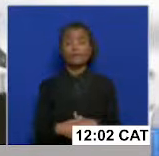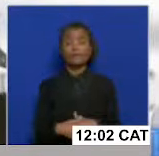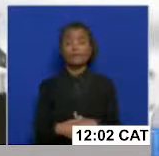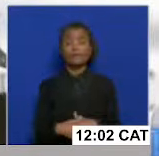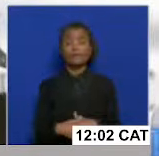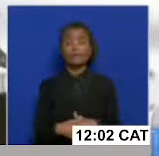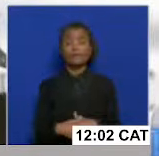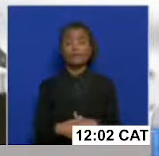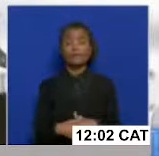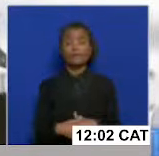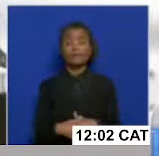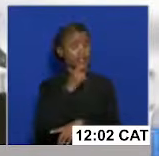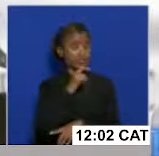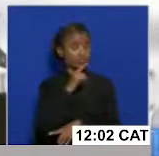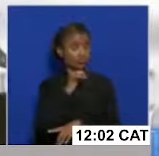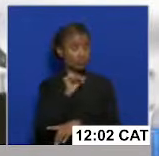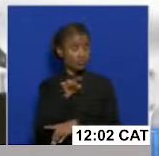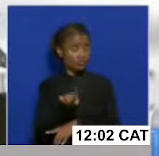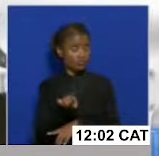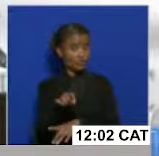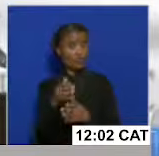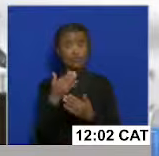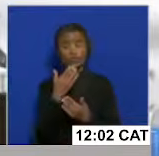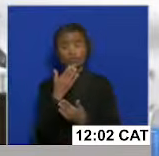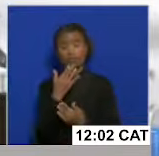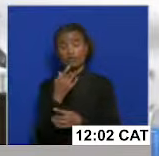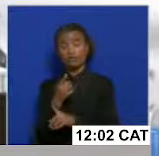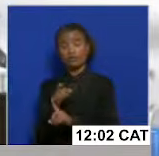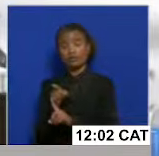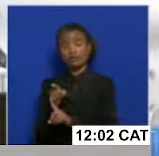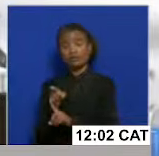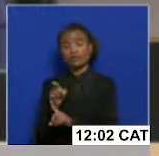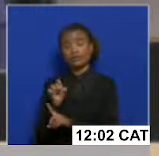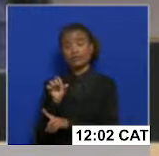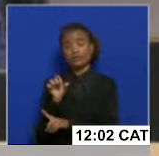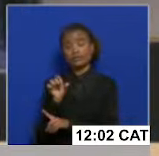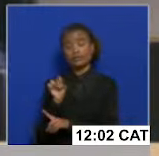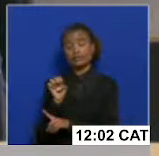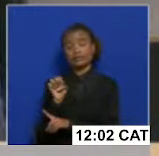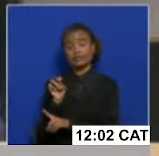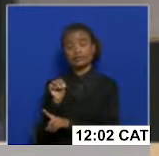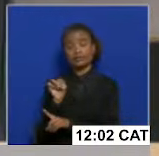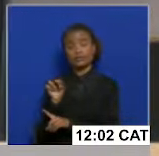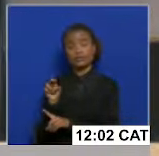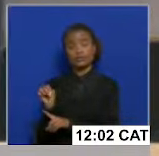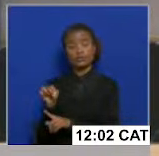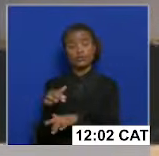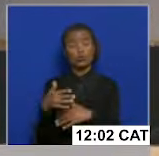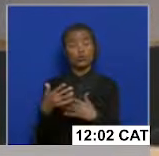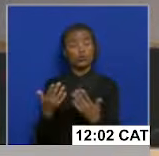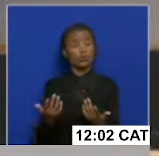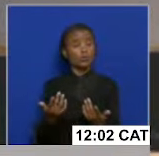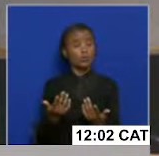Simon or the Mr. Simon? Yes,